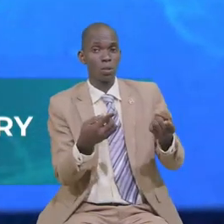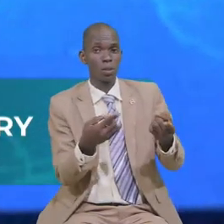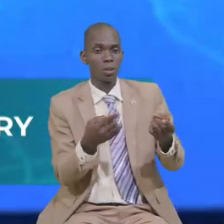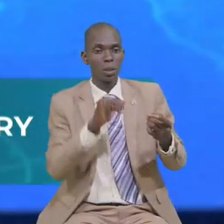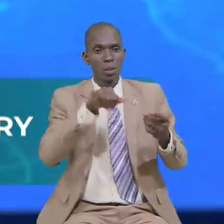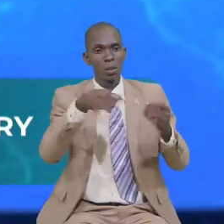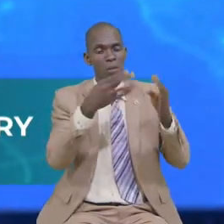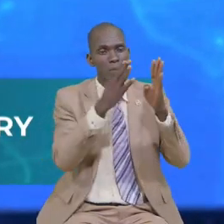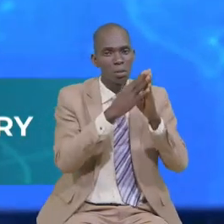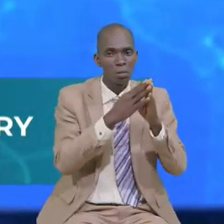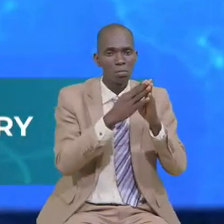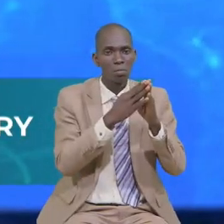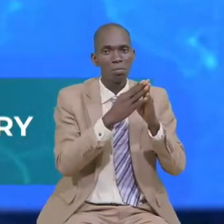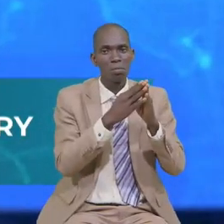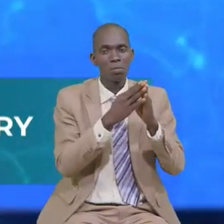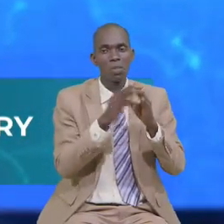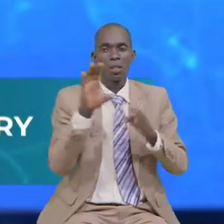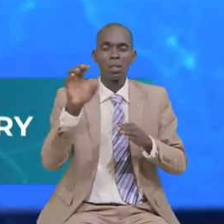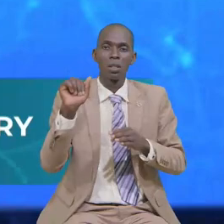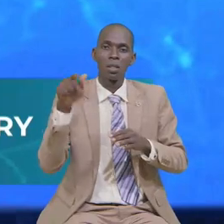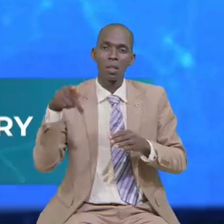Jerusalem, Capernaum,